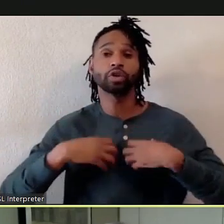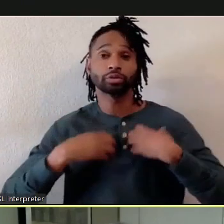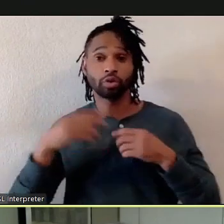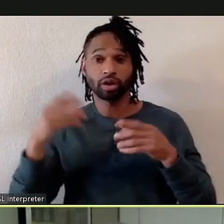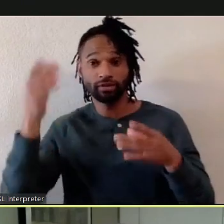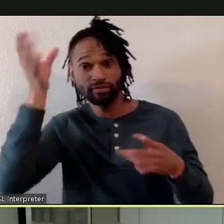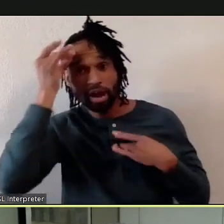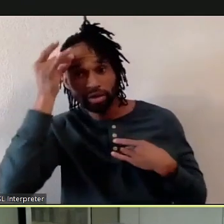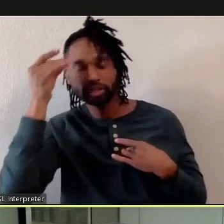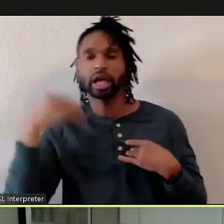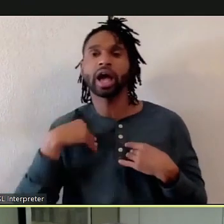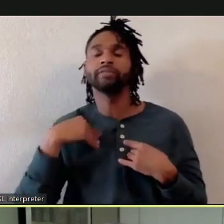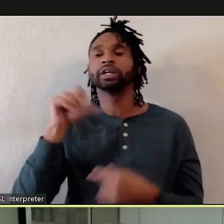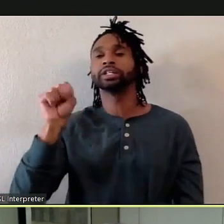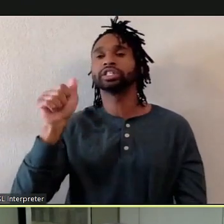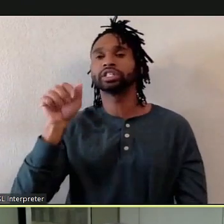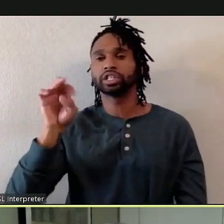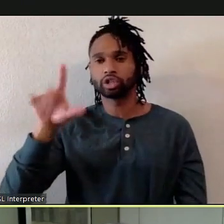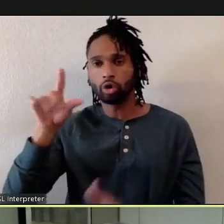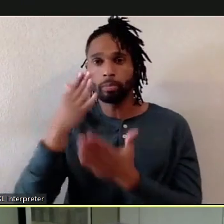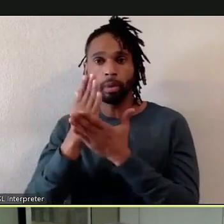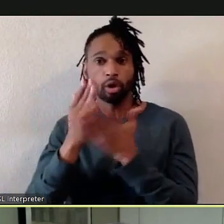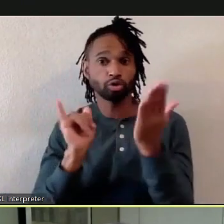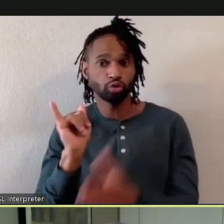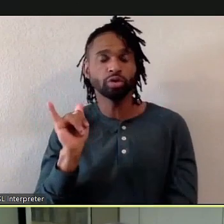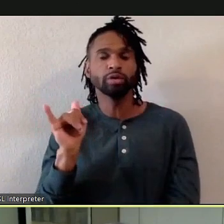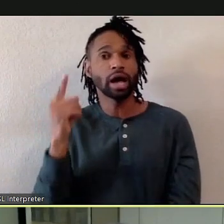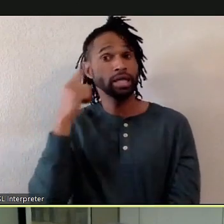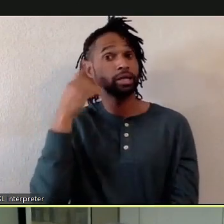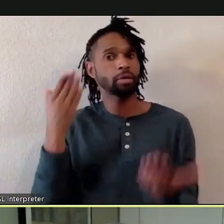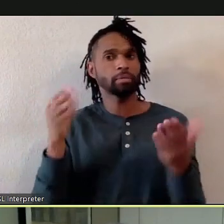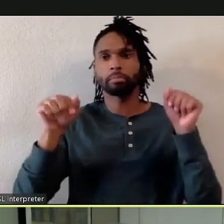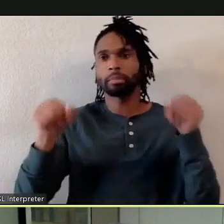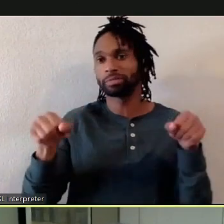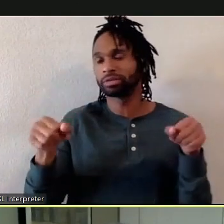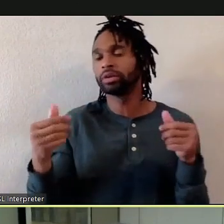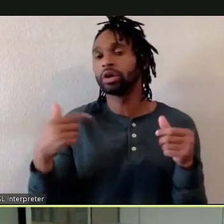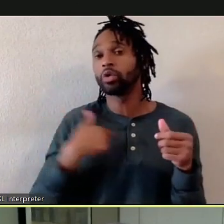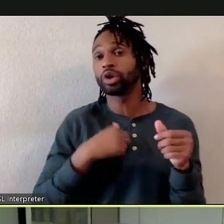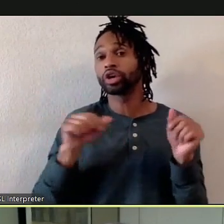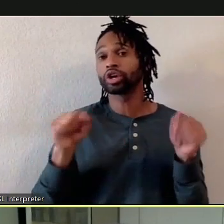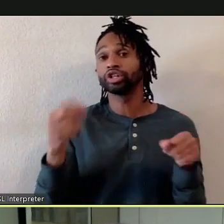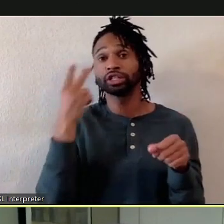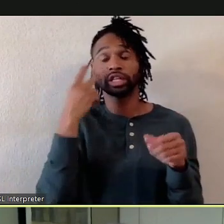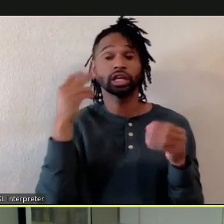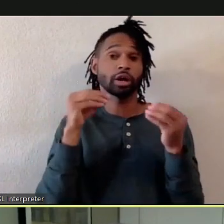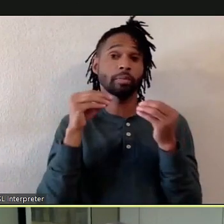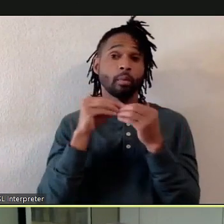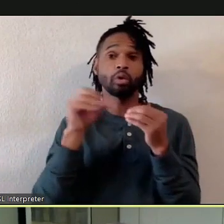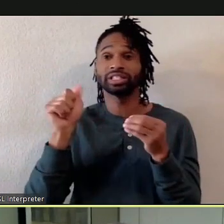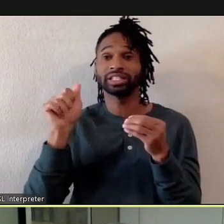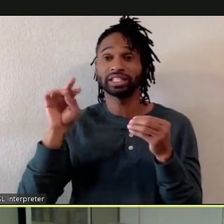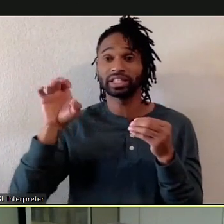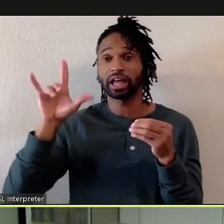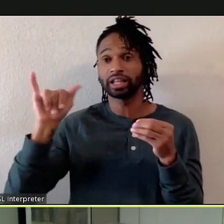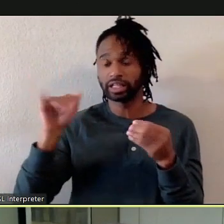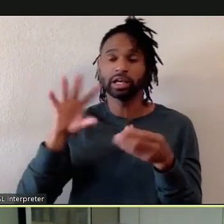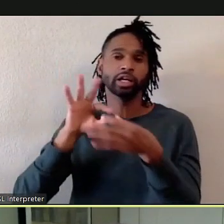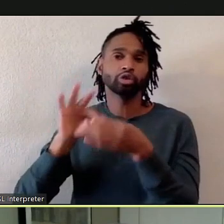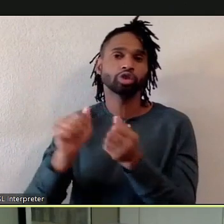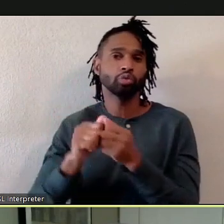are seasonal components. And so I think it's quite possible that we could be seeing some seasonality associated with